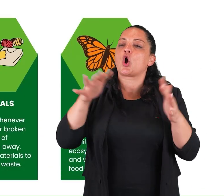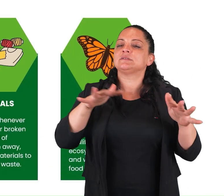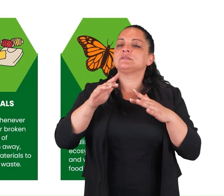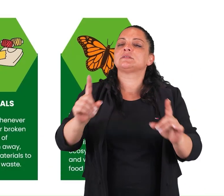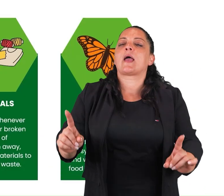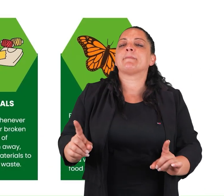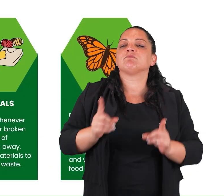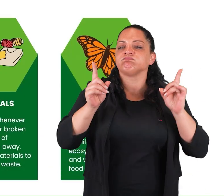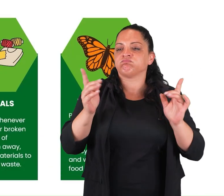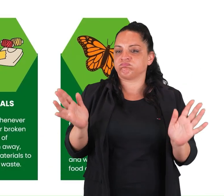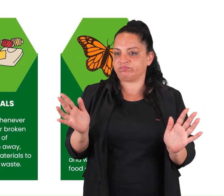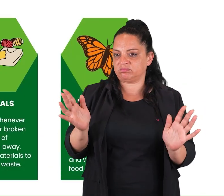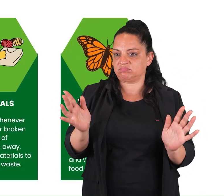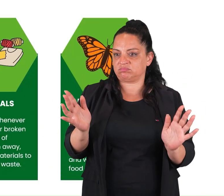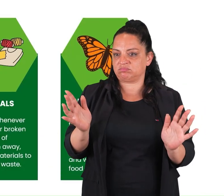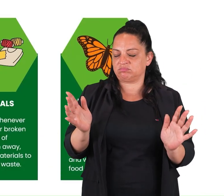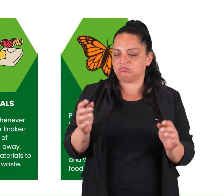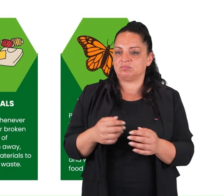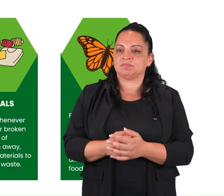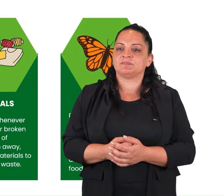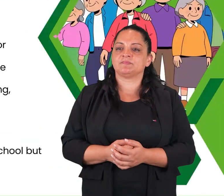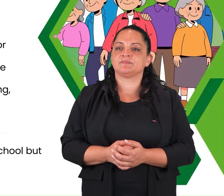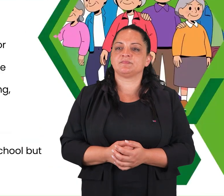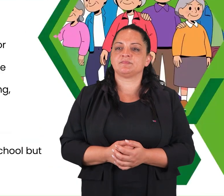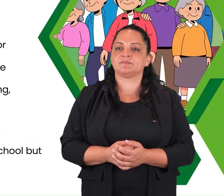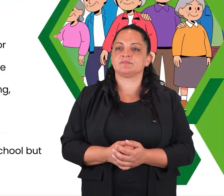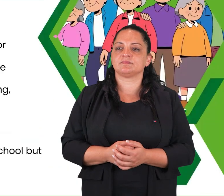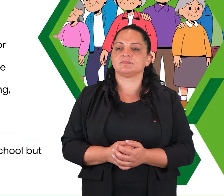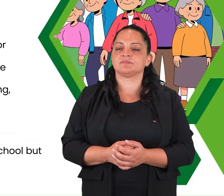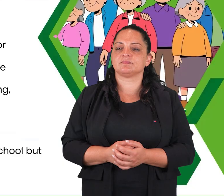country and not disrespect it.